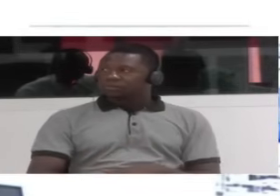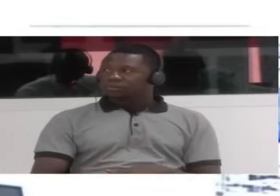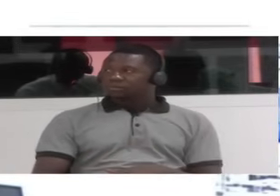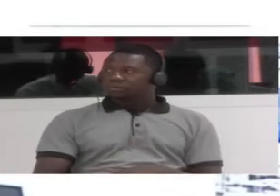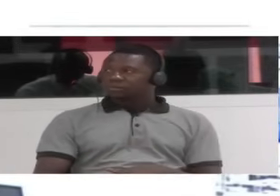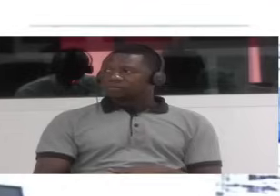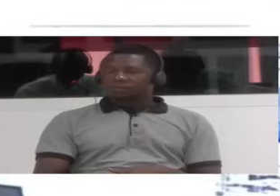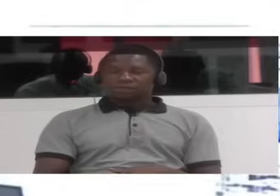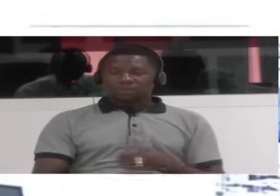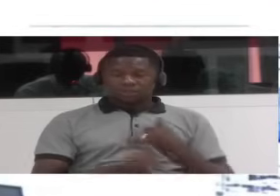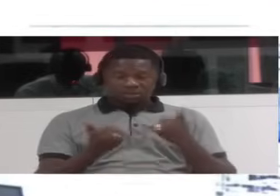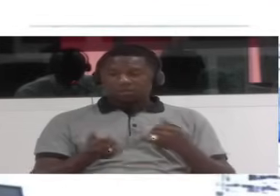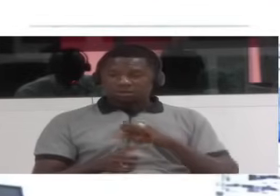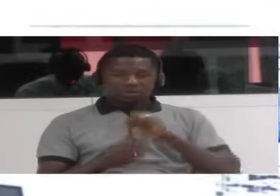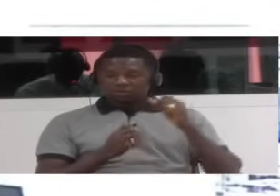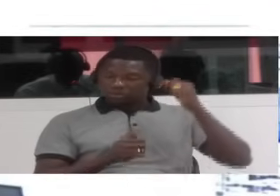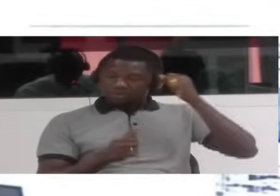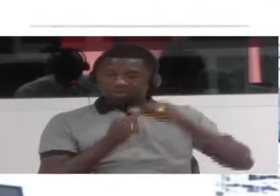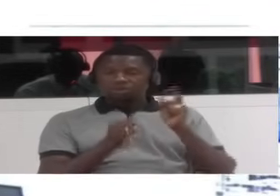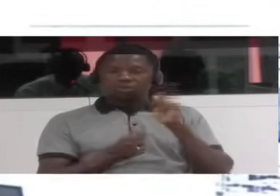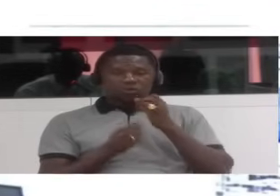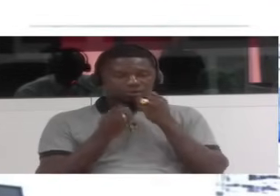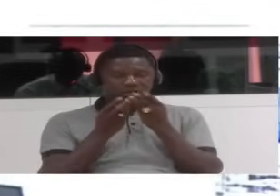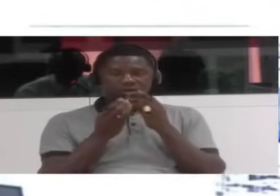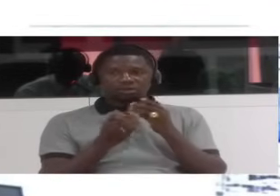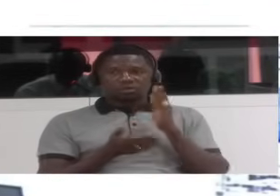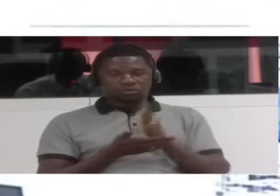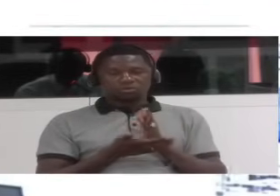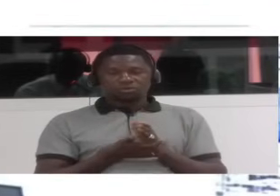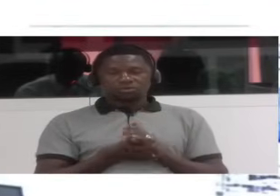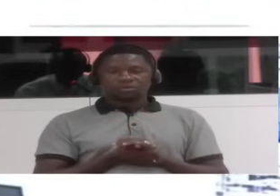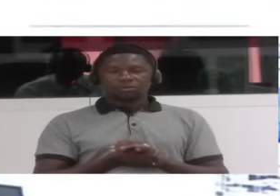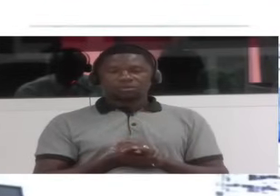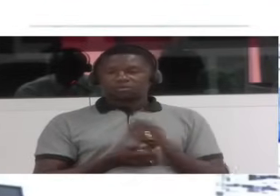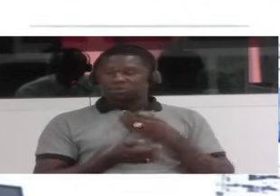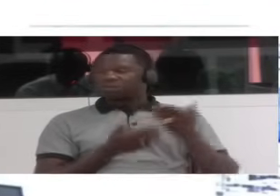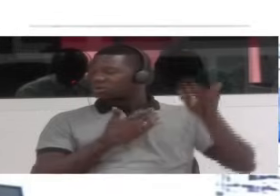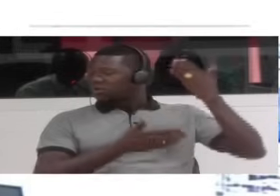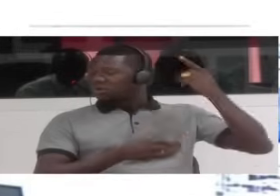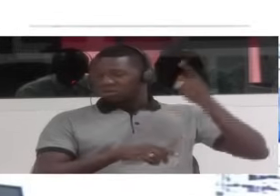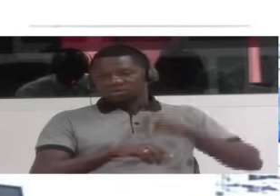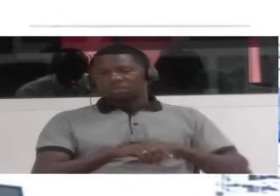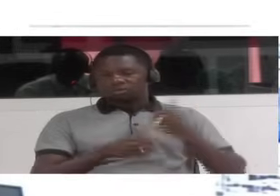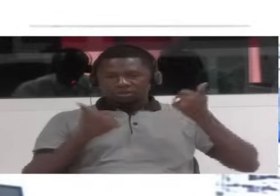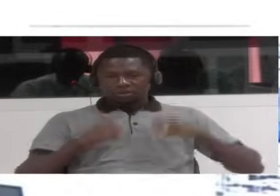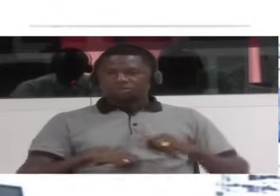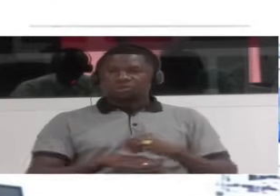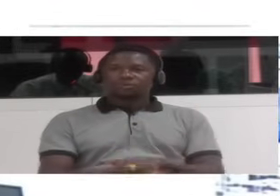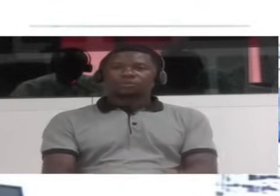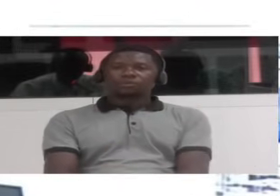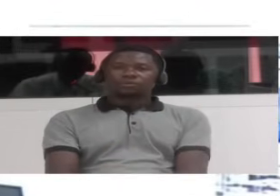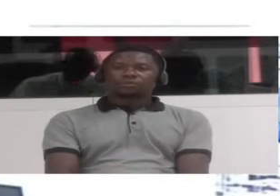As of now, I cannot remember what was said, definitely. Because it was a long time.